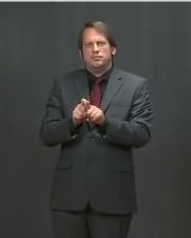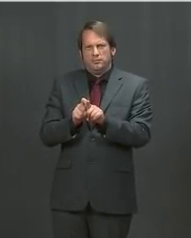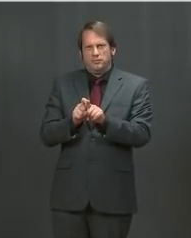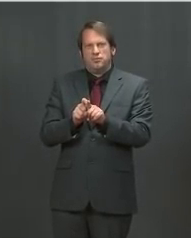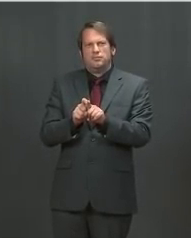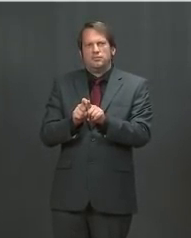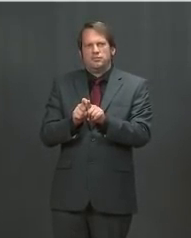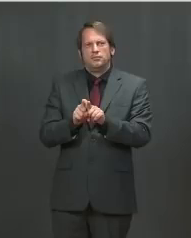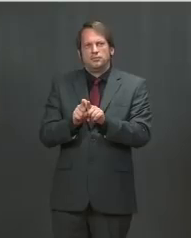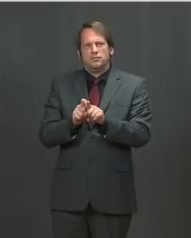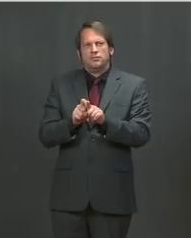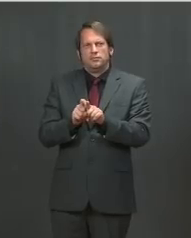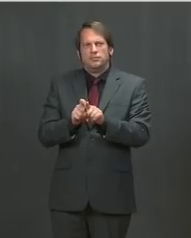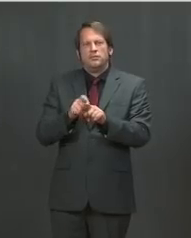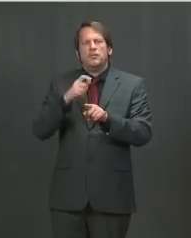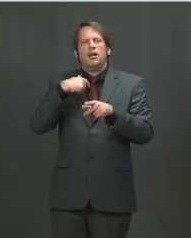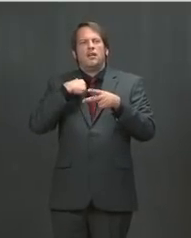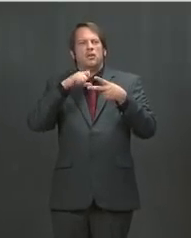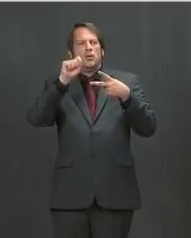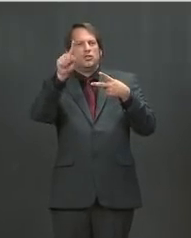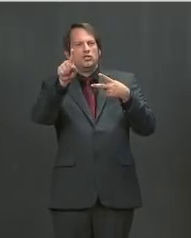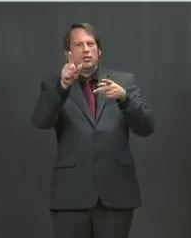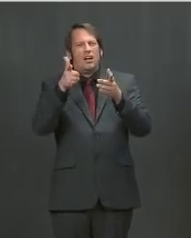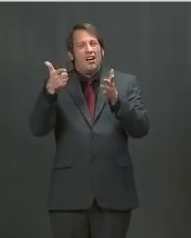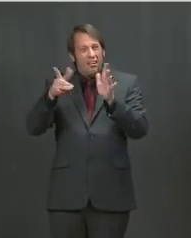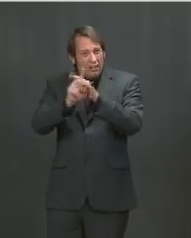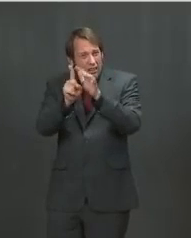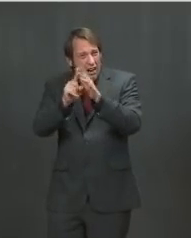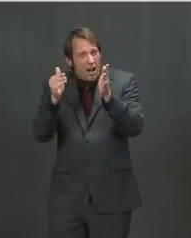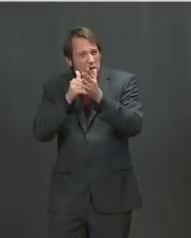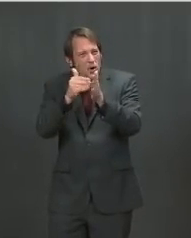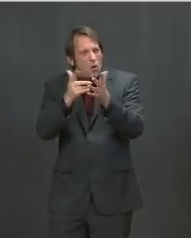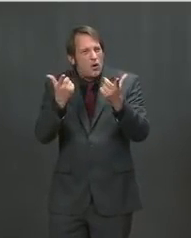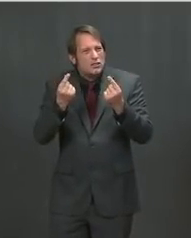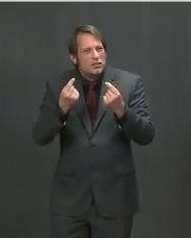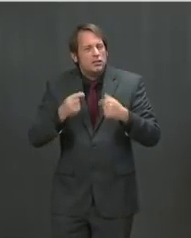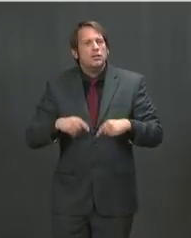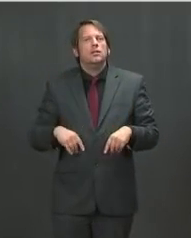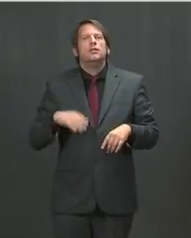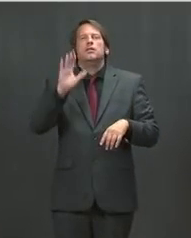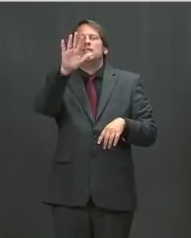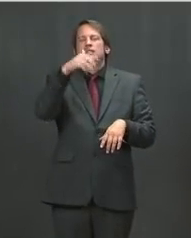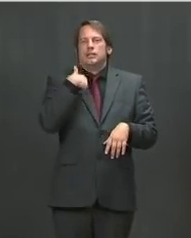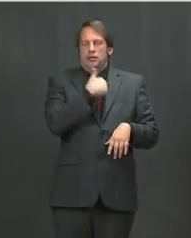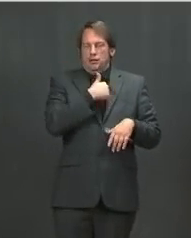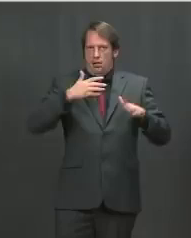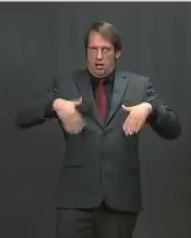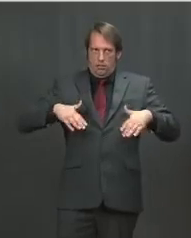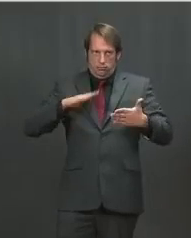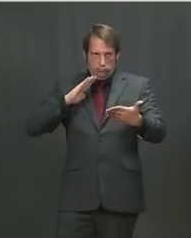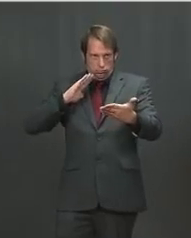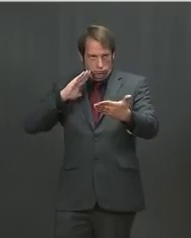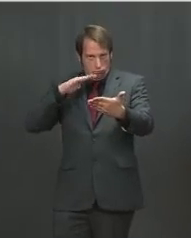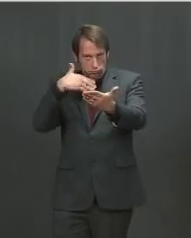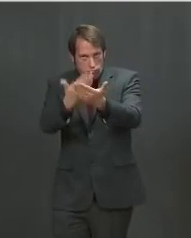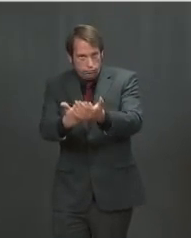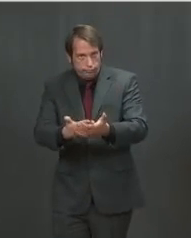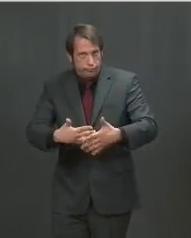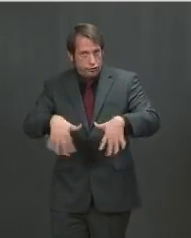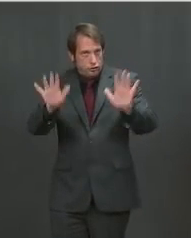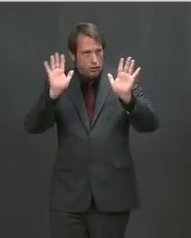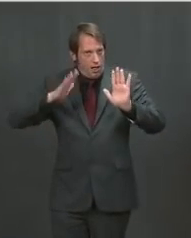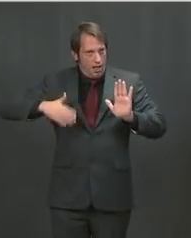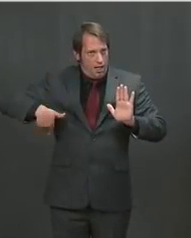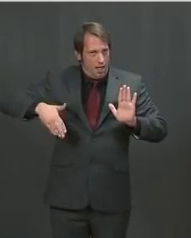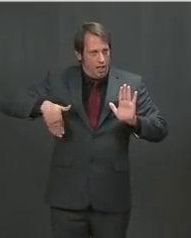quick. Yesterday, the president said we're not at the finish line yet. But can you kind of clarify or qualify what does